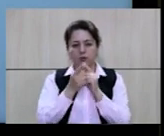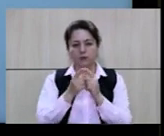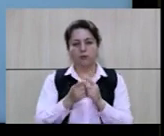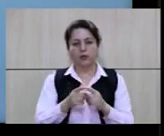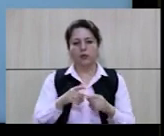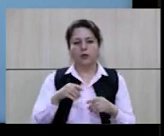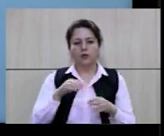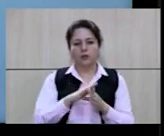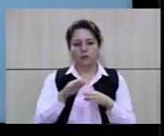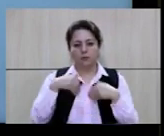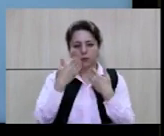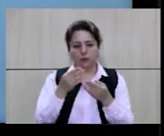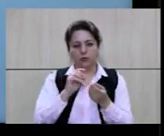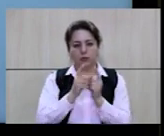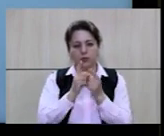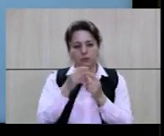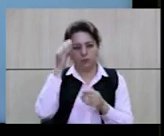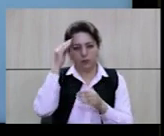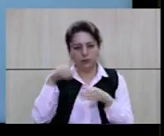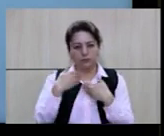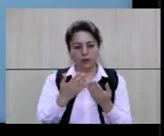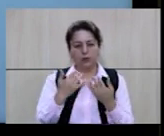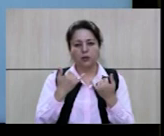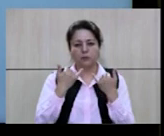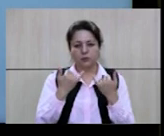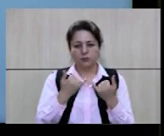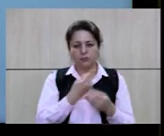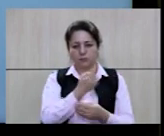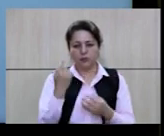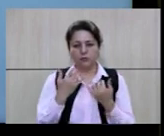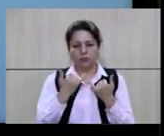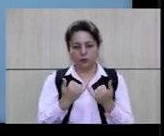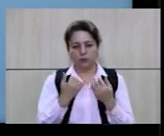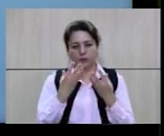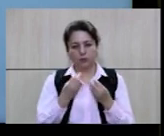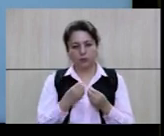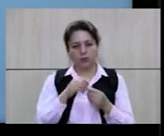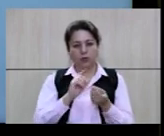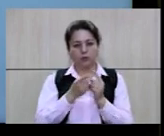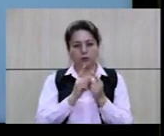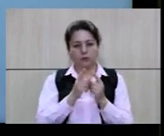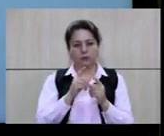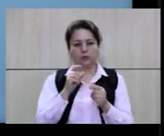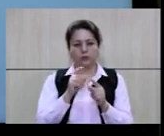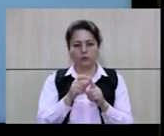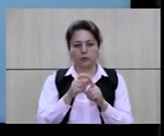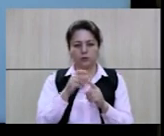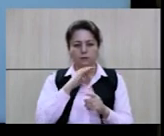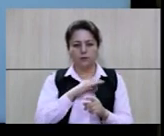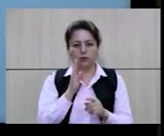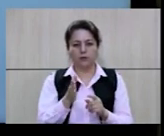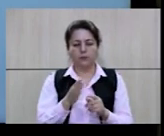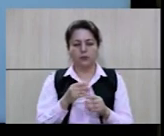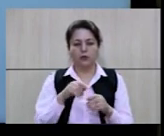tarjimon ma'nosini ifodalaydi. Demak, biz bugungi kunda tarjimon so'zini ishlatamiz. Demak,